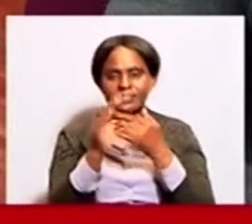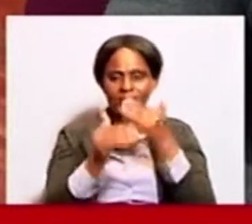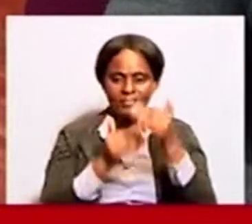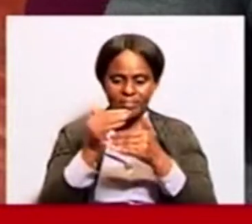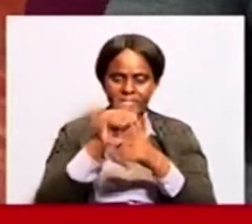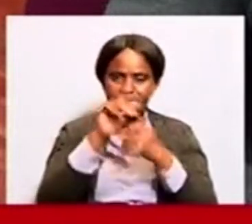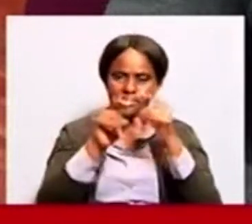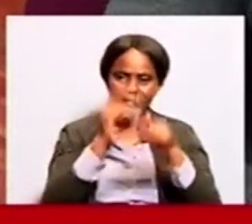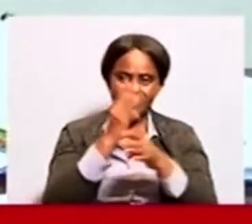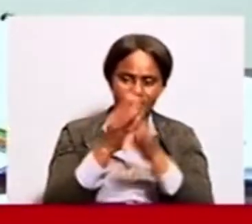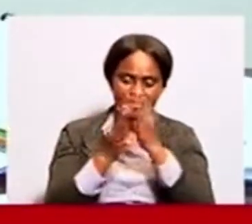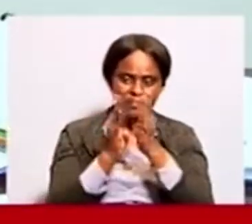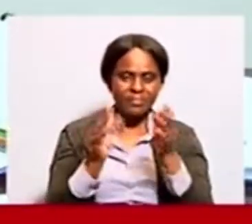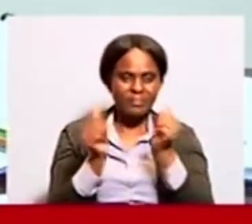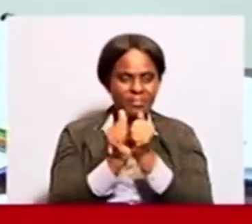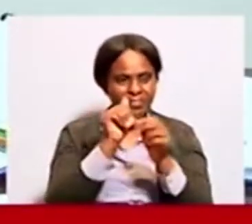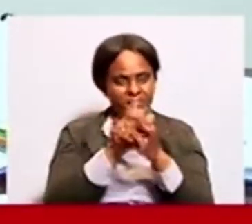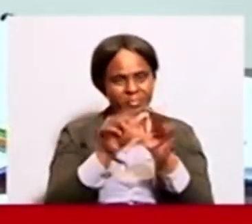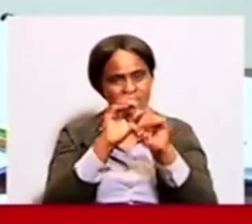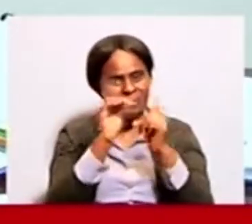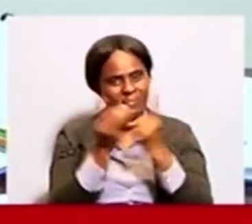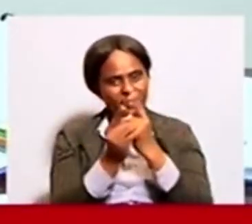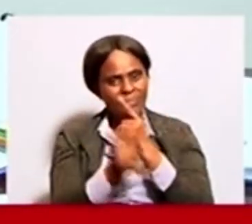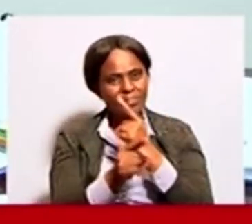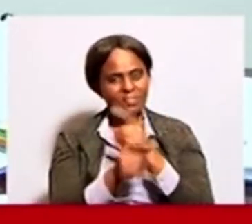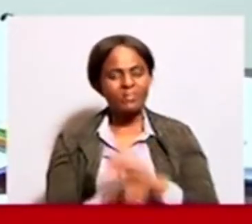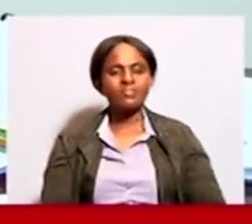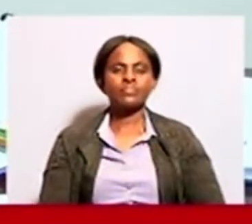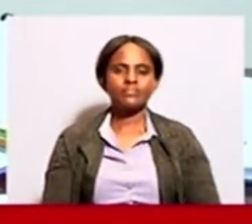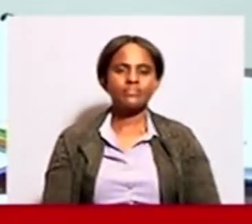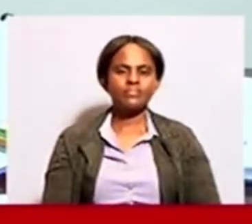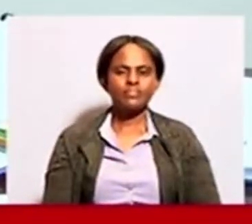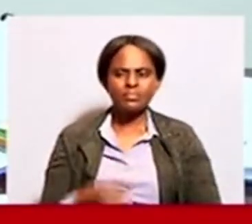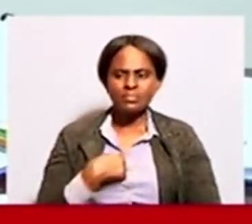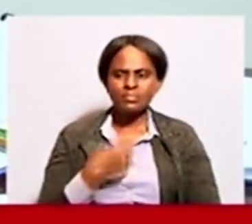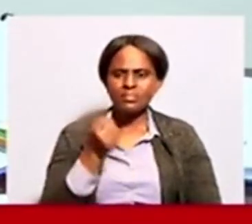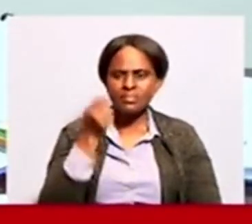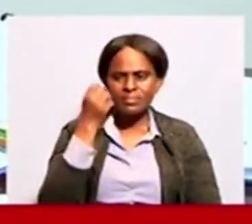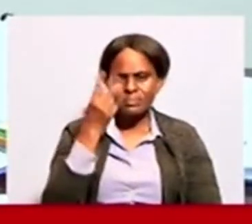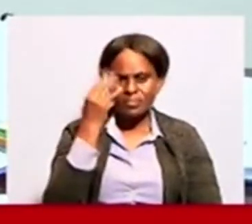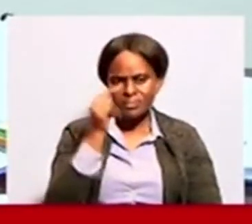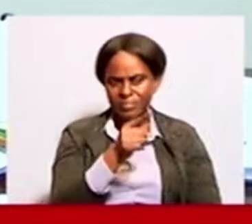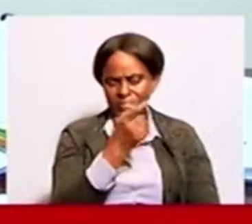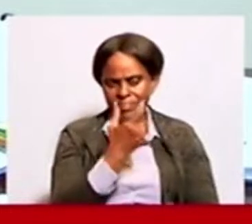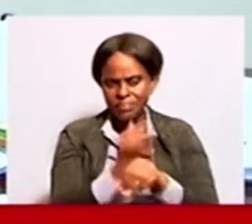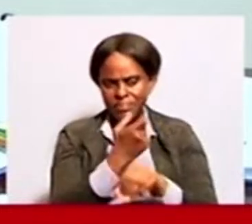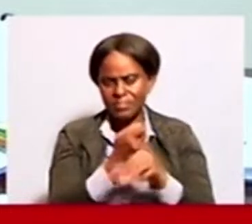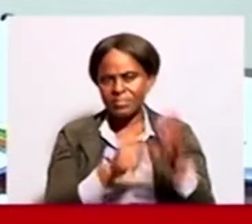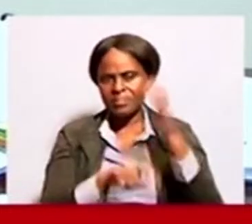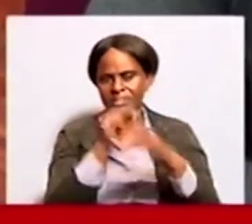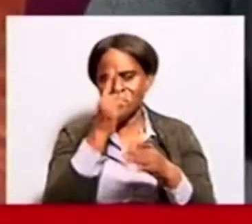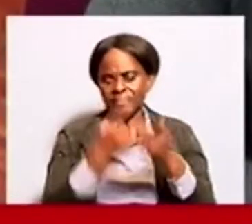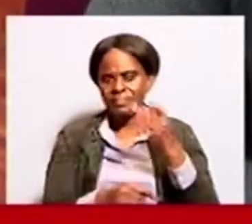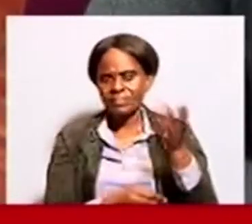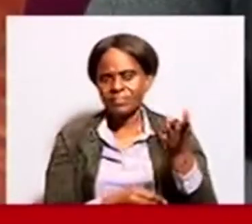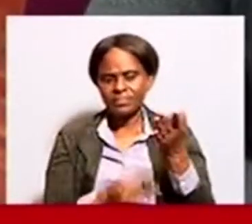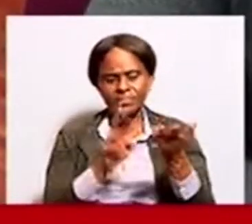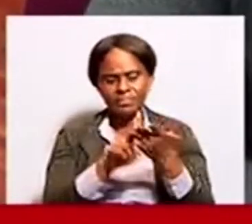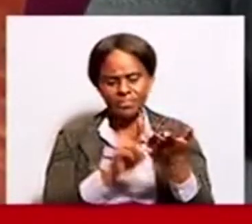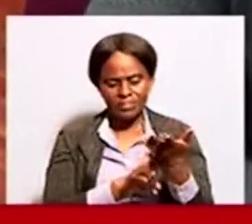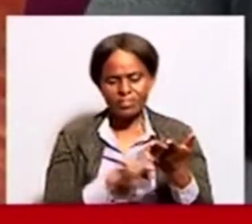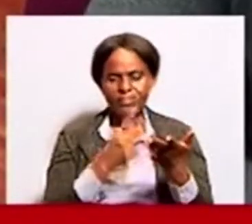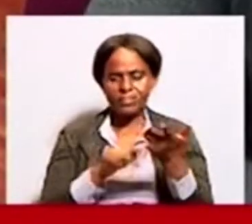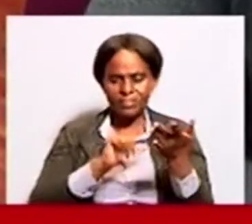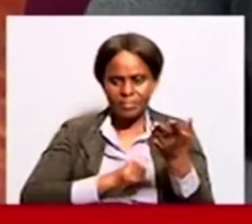is the contractor from within the district? Because I want to understand why it's so difficult to find. From the record that